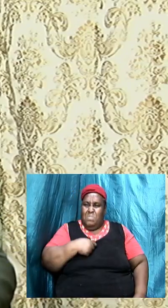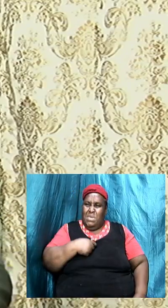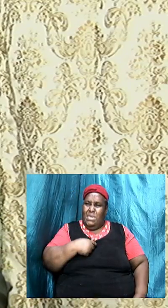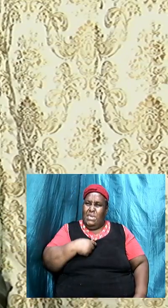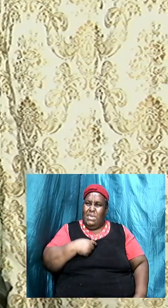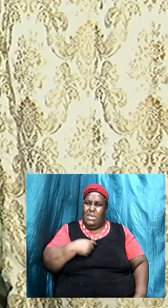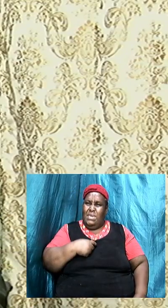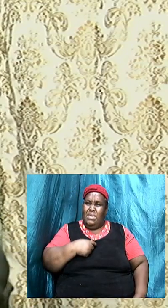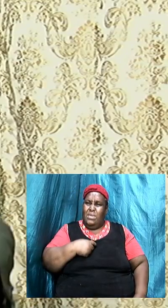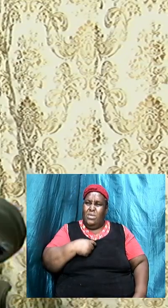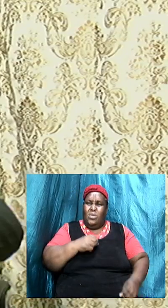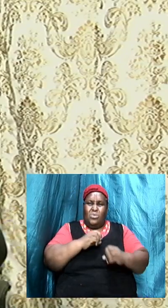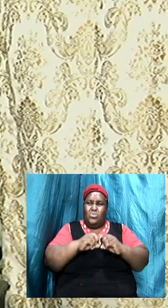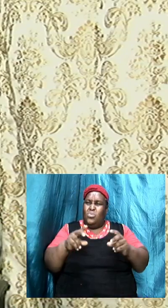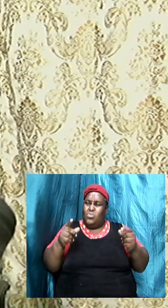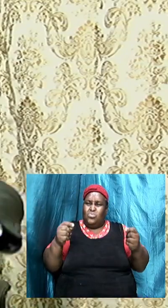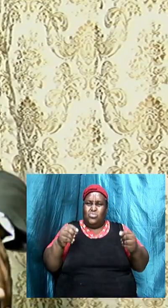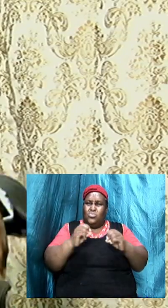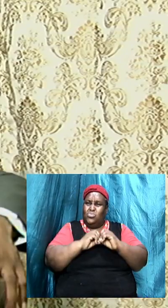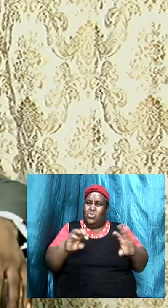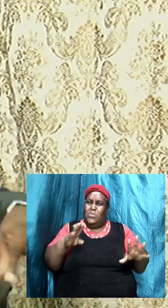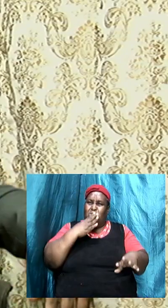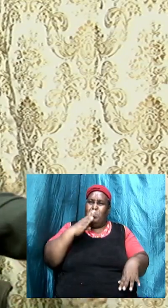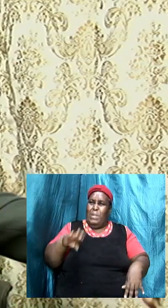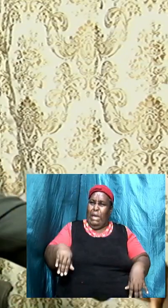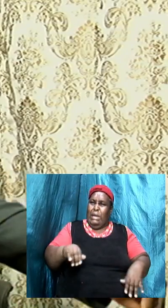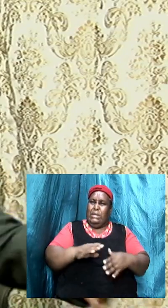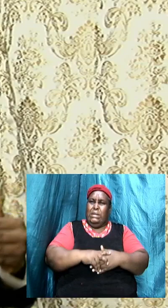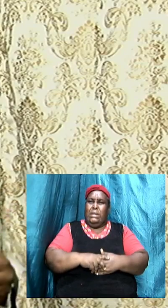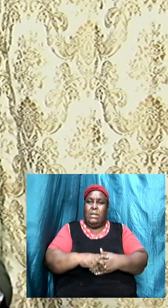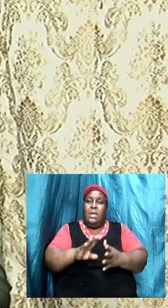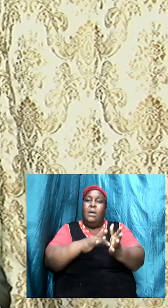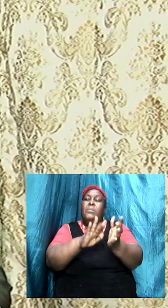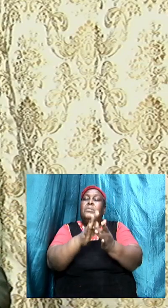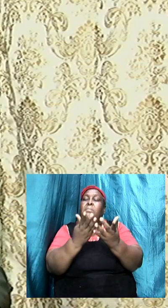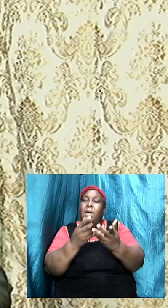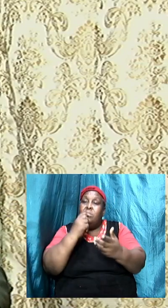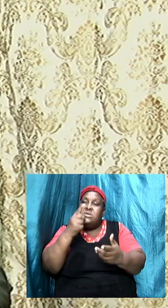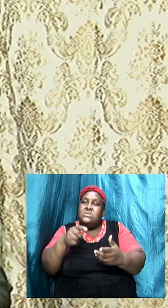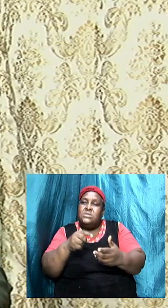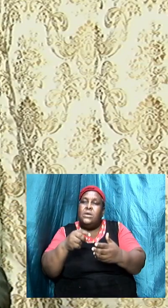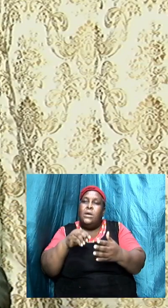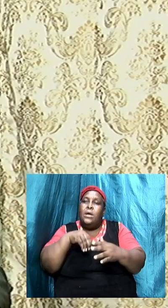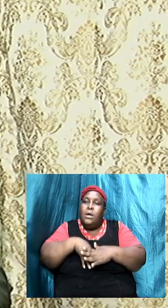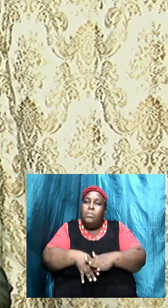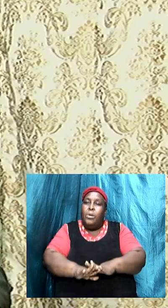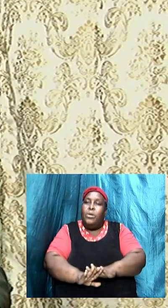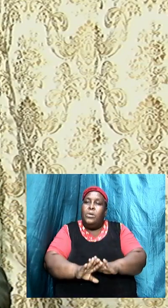sinful. But the Bible said that, look here, we're born with a sinful nature.